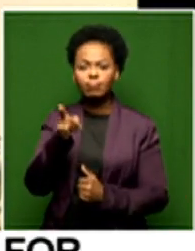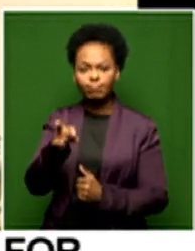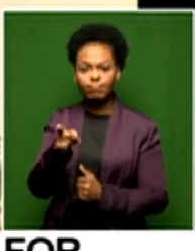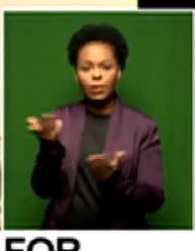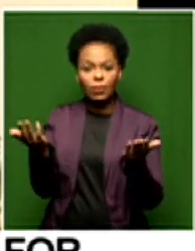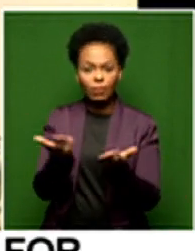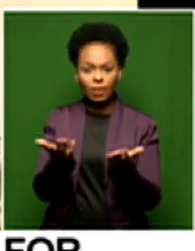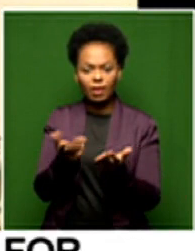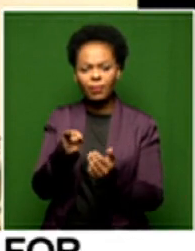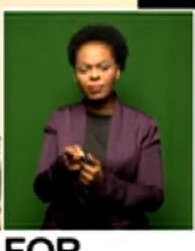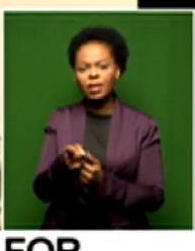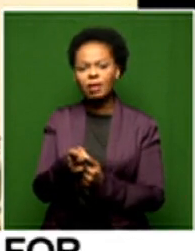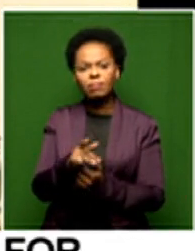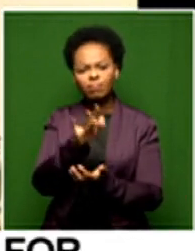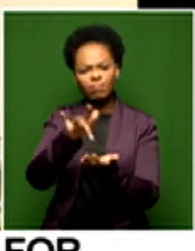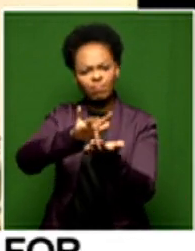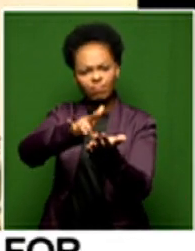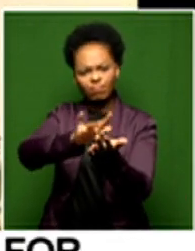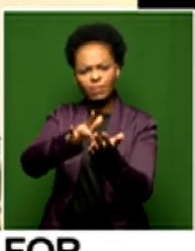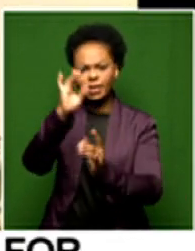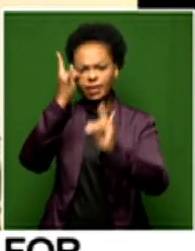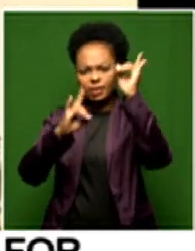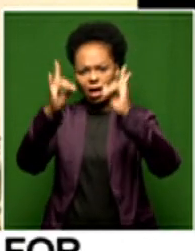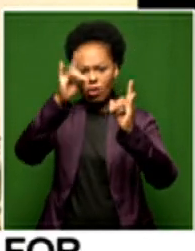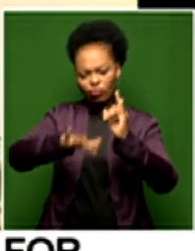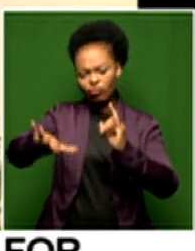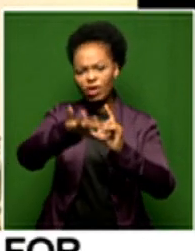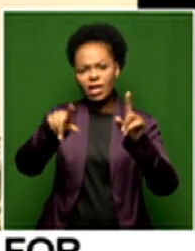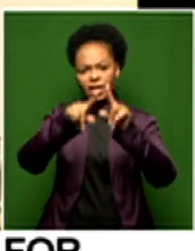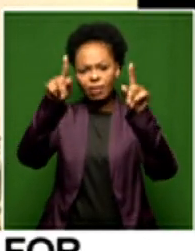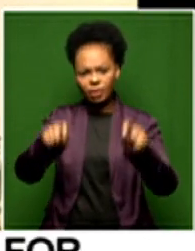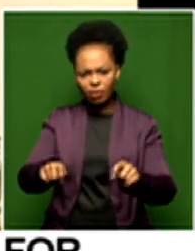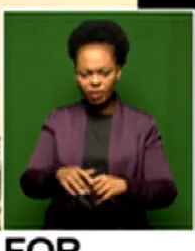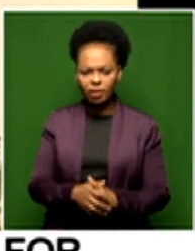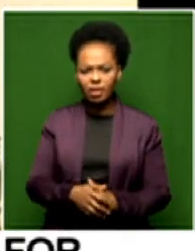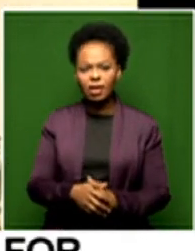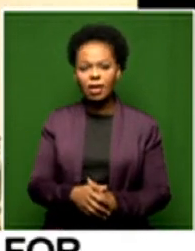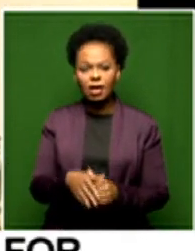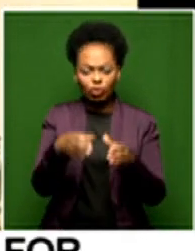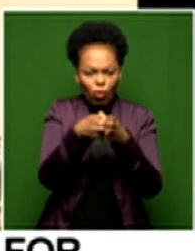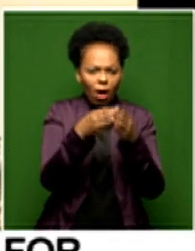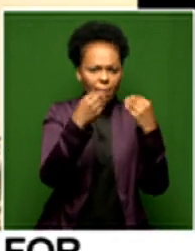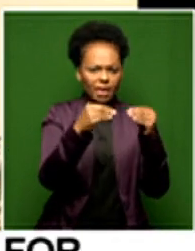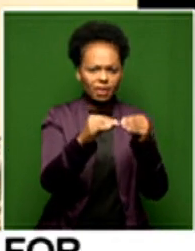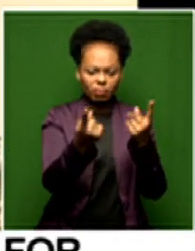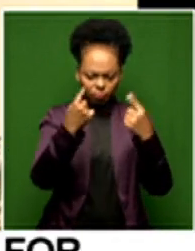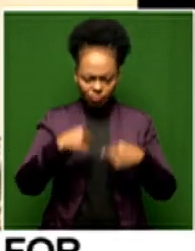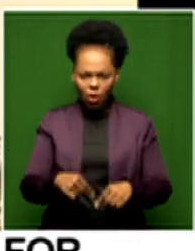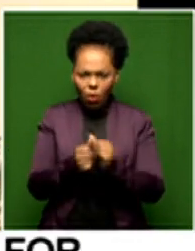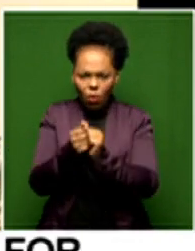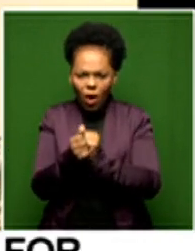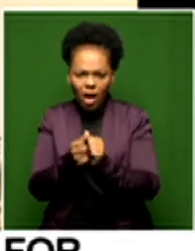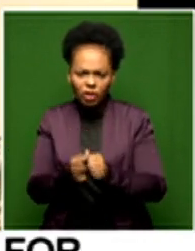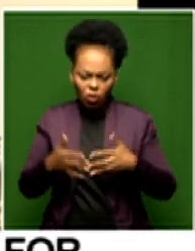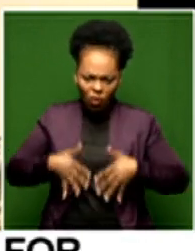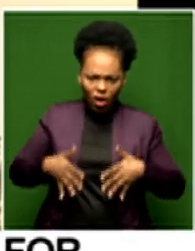situated very conveniently in the middle of town, and small businesses especially are coming. We wash their overalls, we